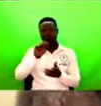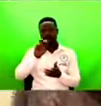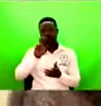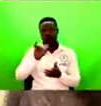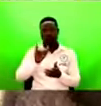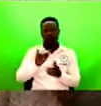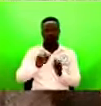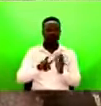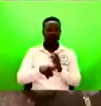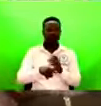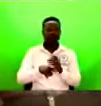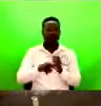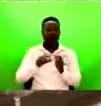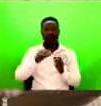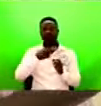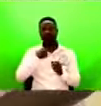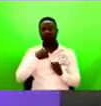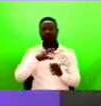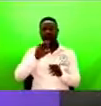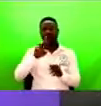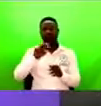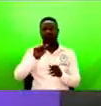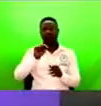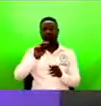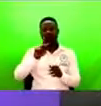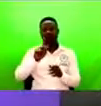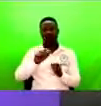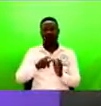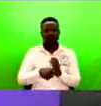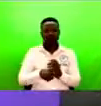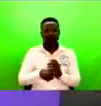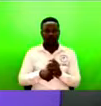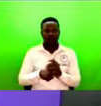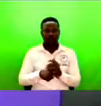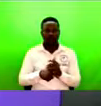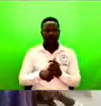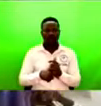Pastor Frank Mensah Tando, Coordinator, Elder Desmond Addison,